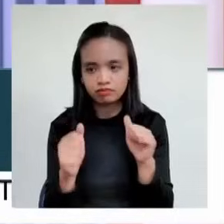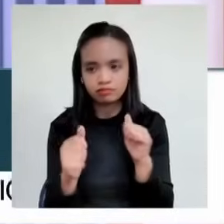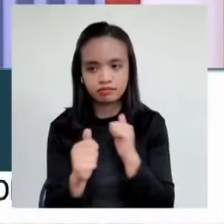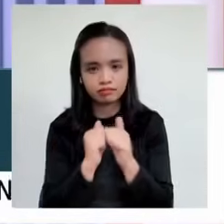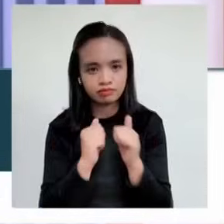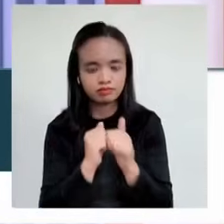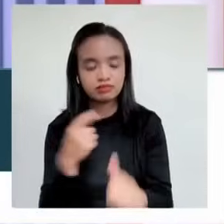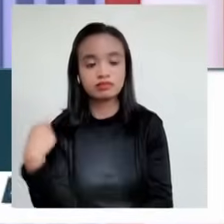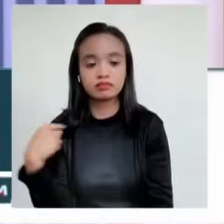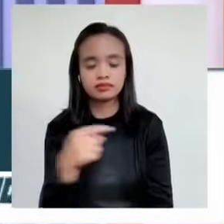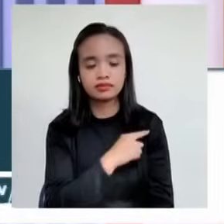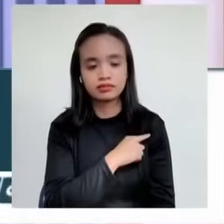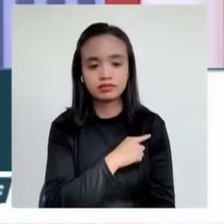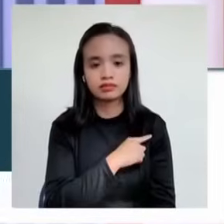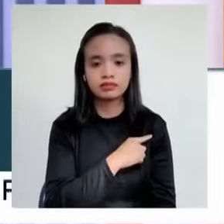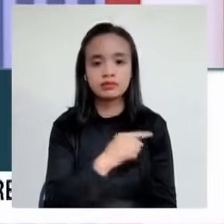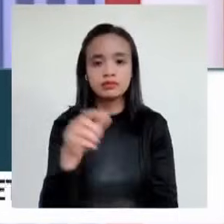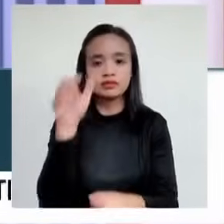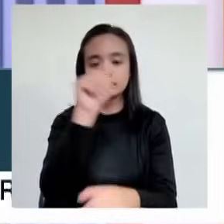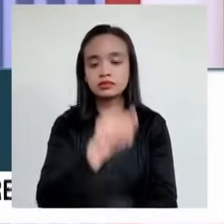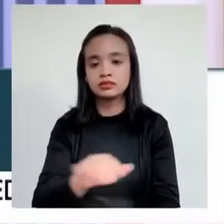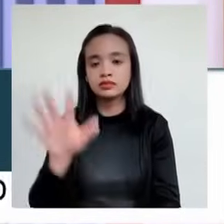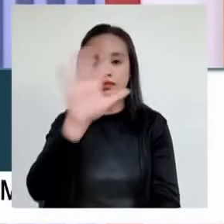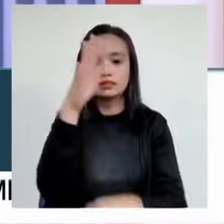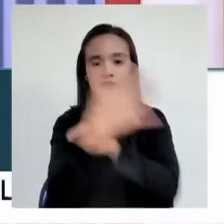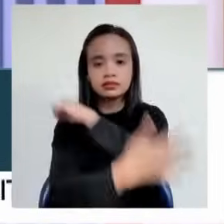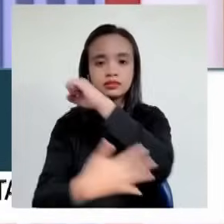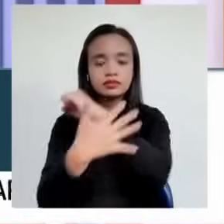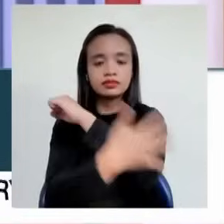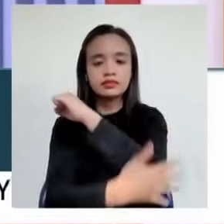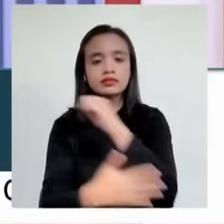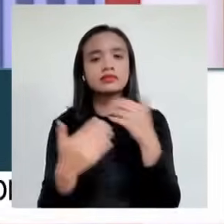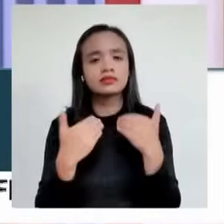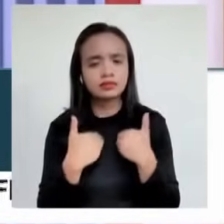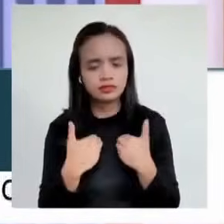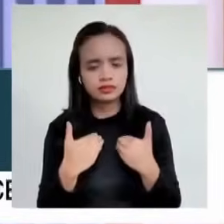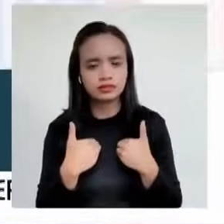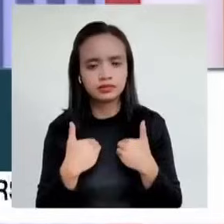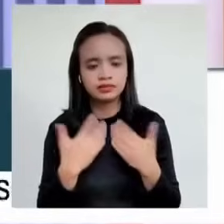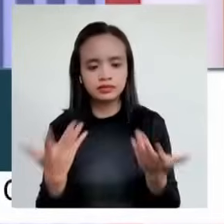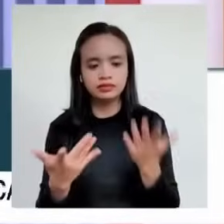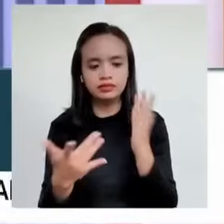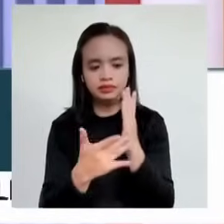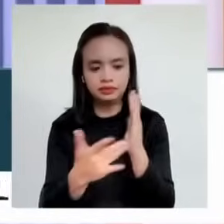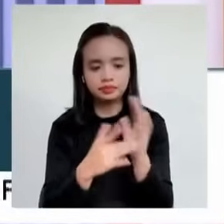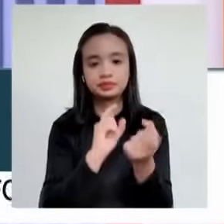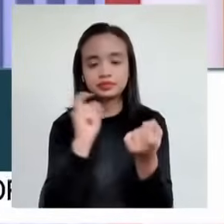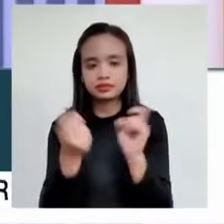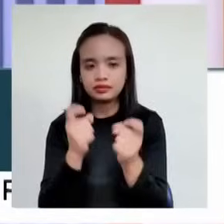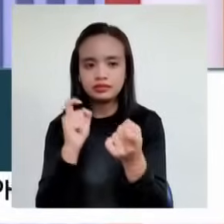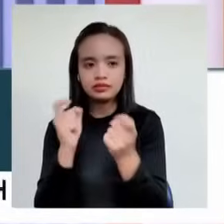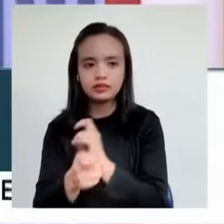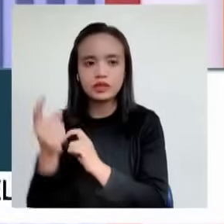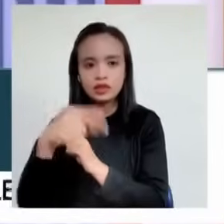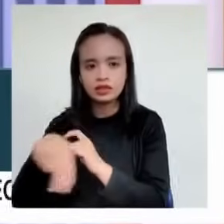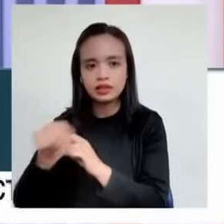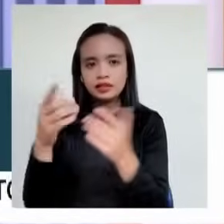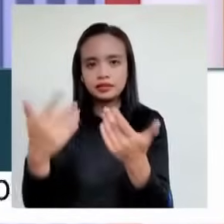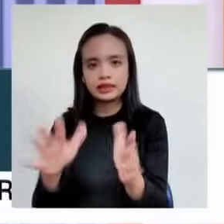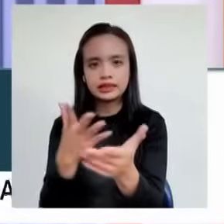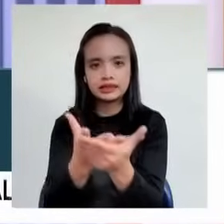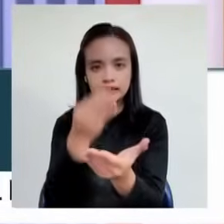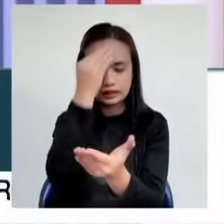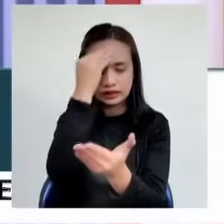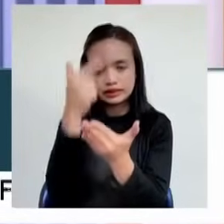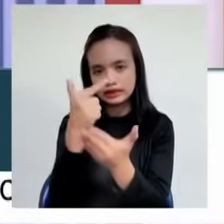neighboring Asian countries has already been in the digital transformation. They already learned their lessons on that.